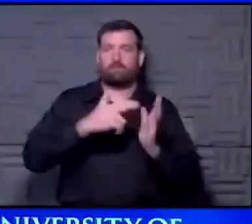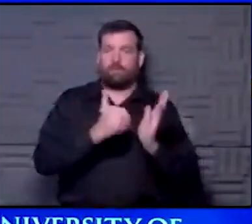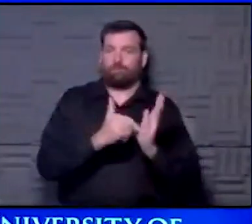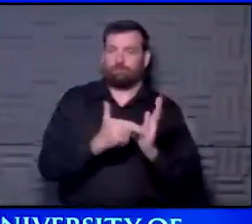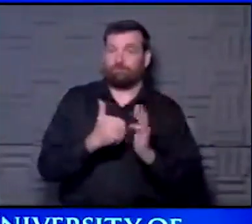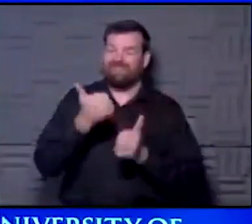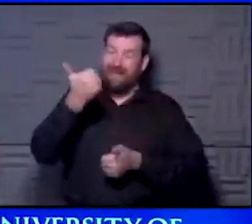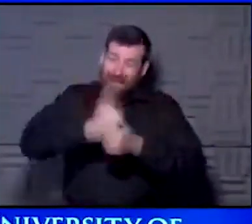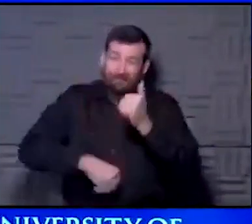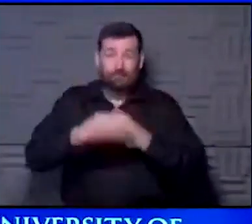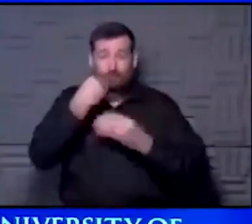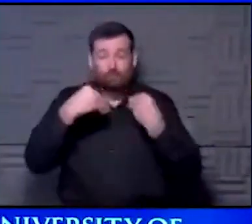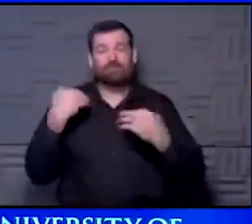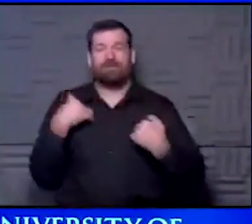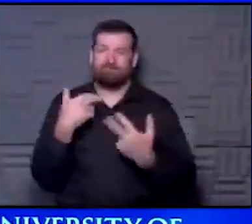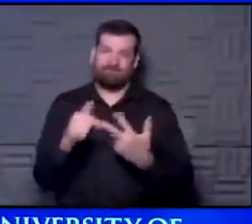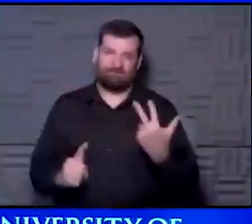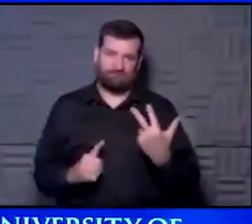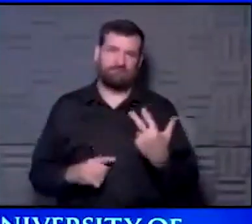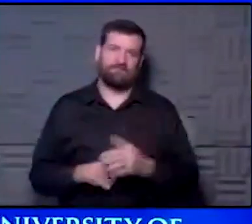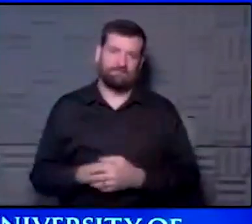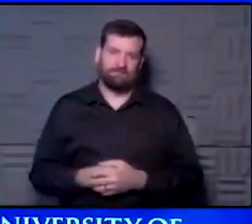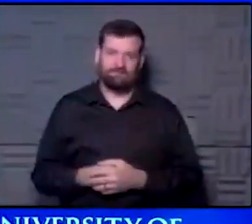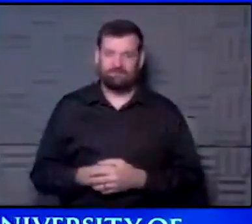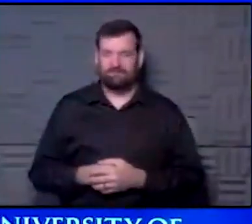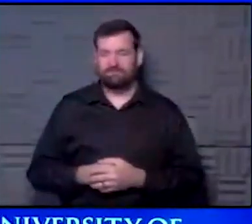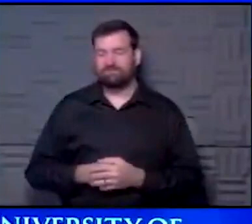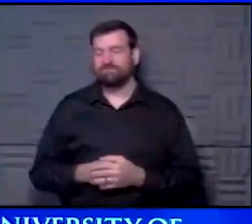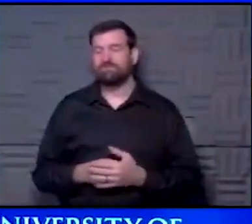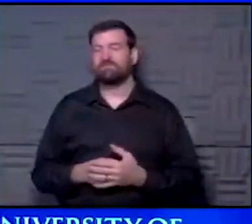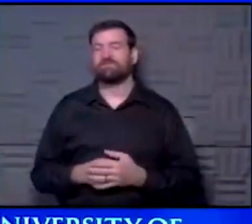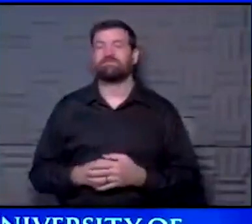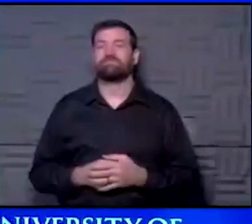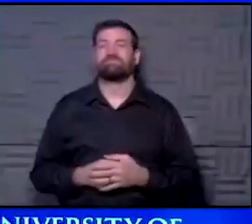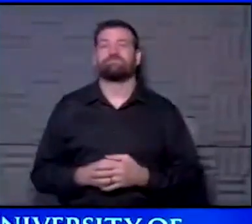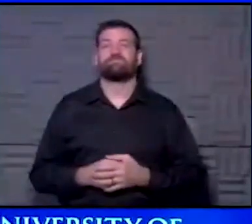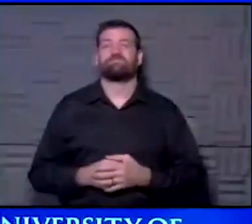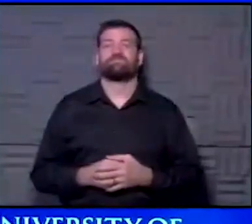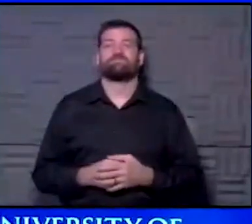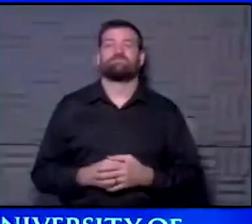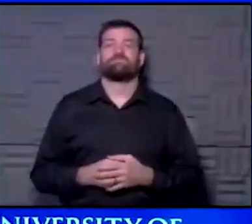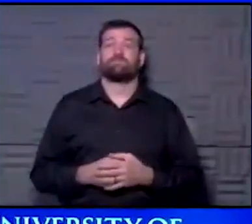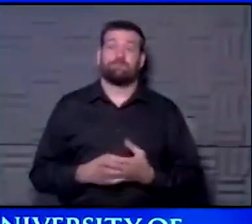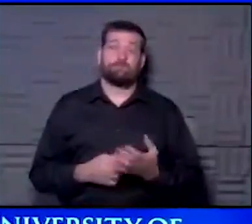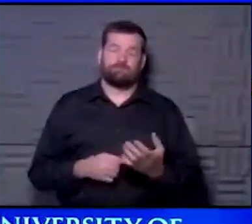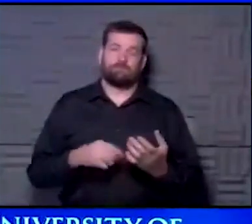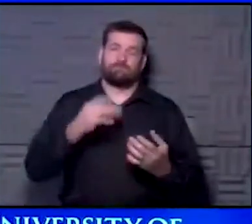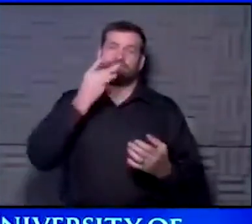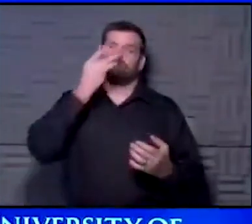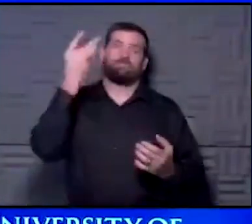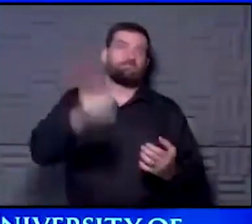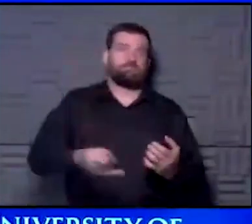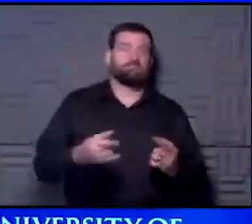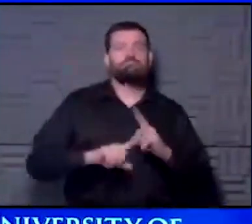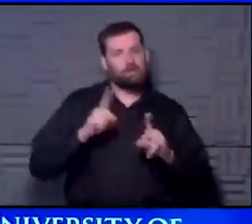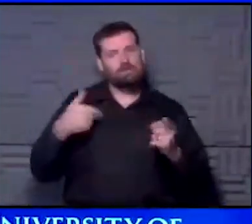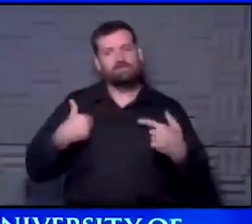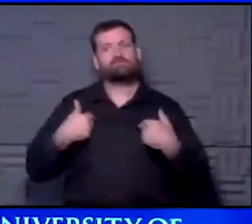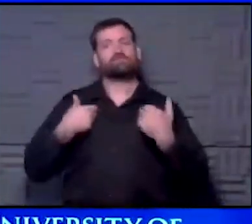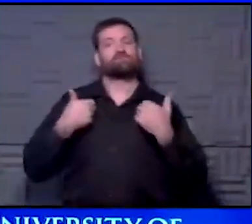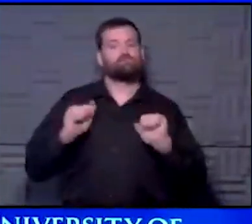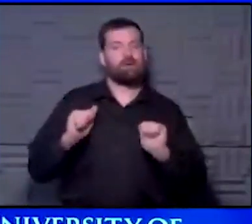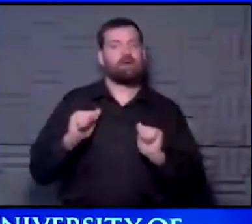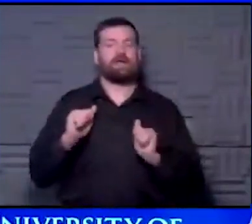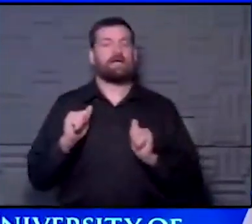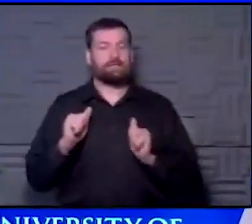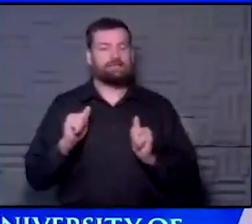every French food that's really good has bacon, salt, and butter or some permutation of that in there. And and it was really good. But I do try to be moderate with